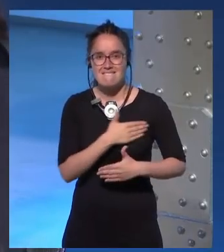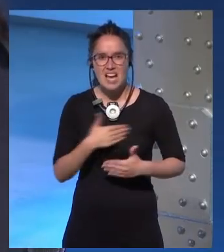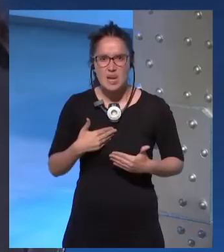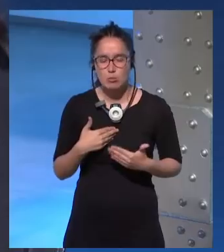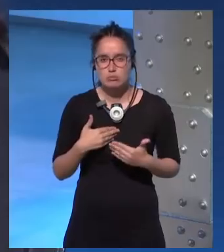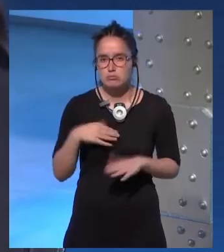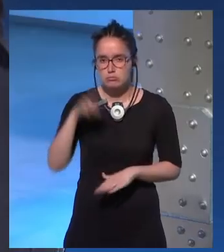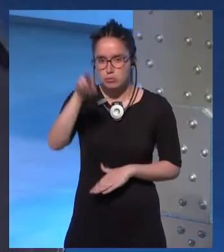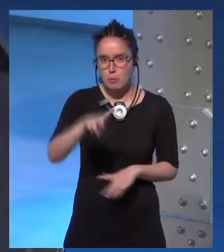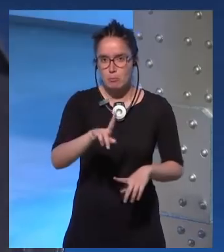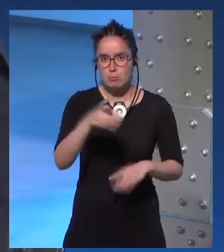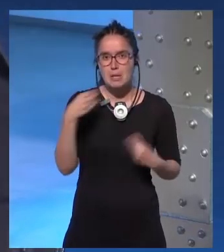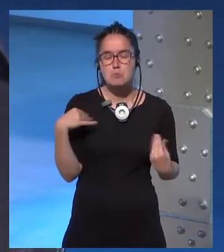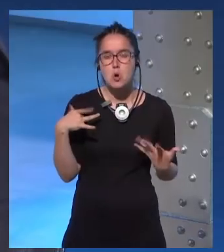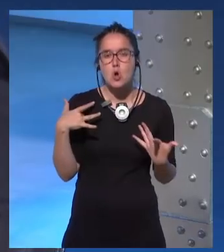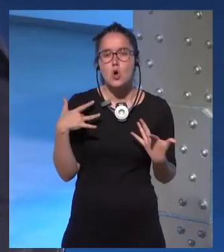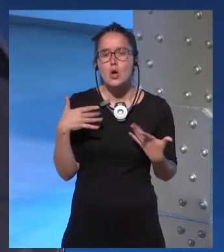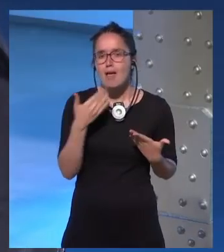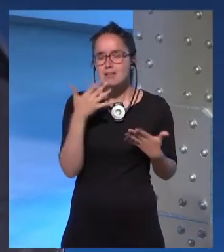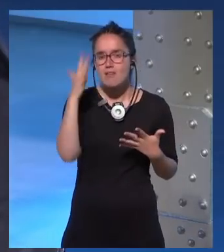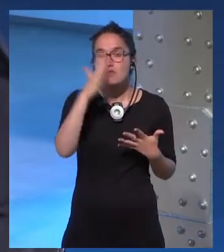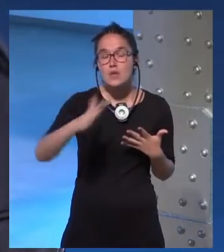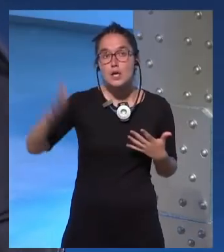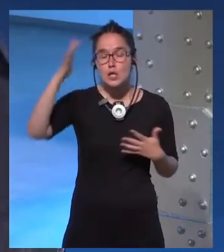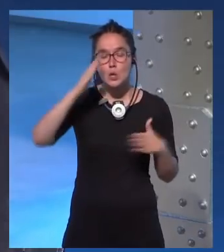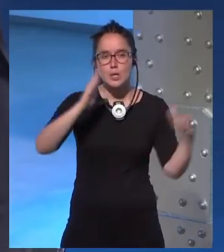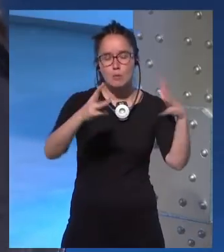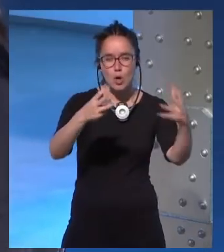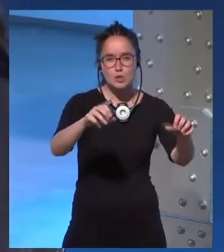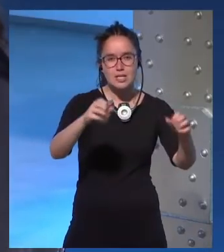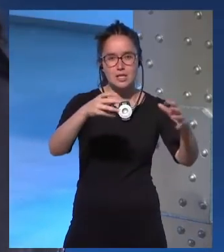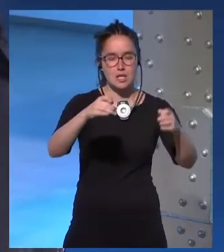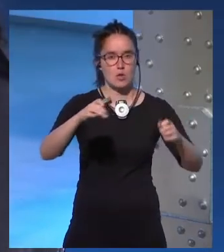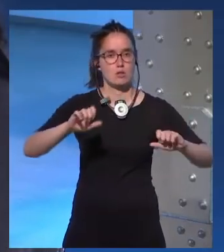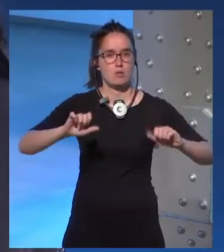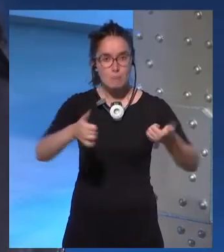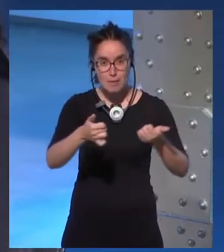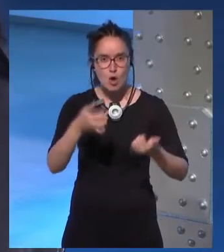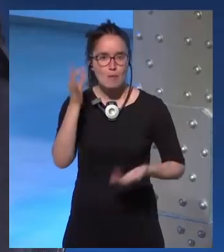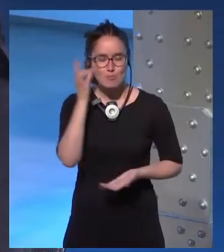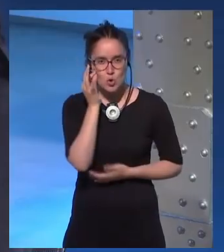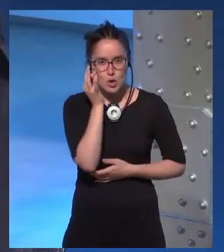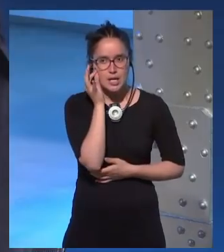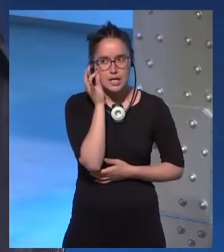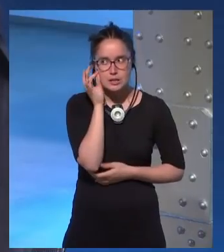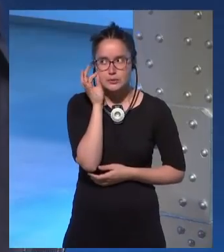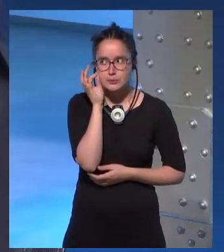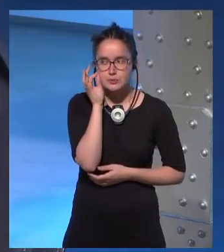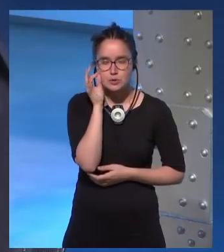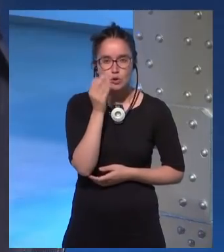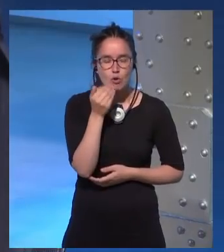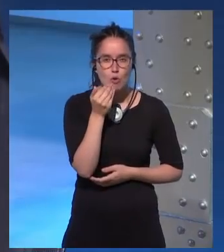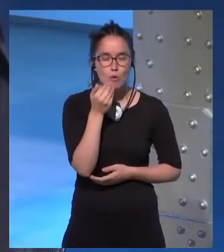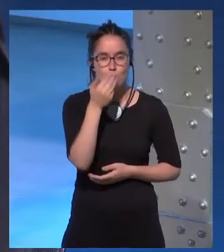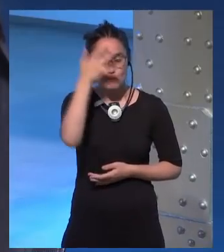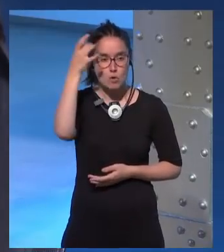This has helped us become what we wanted to become as writers too.